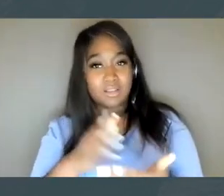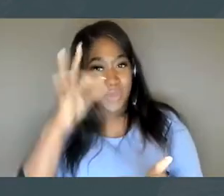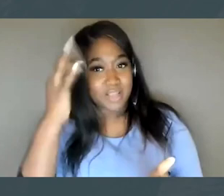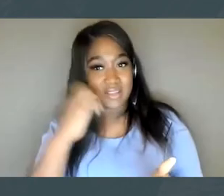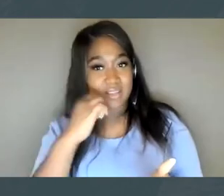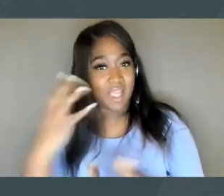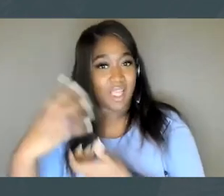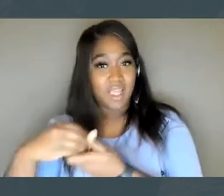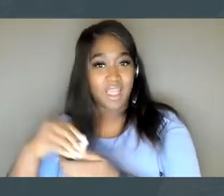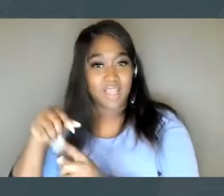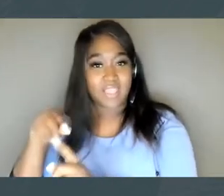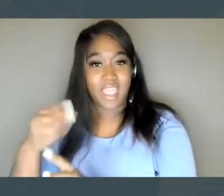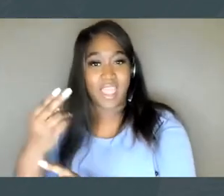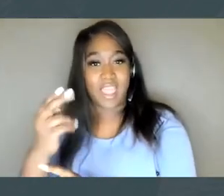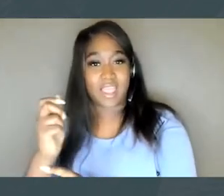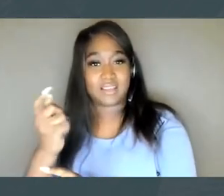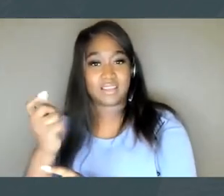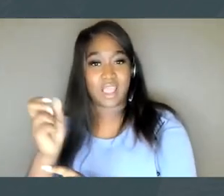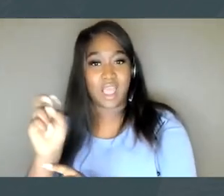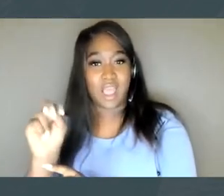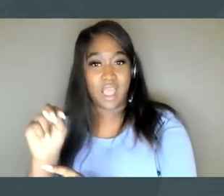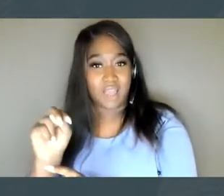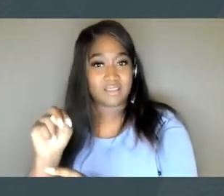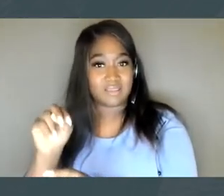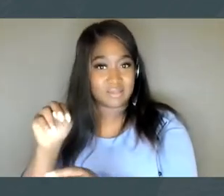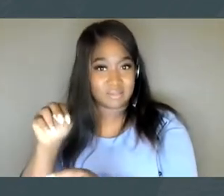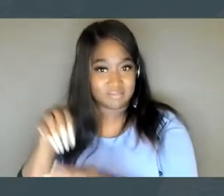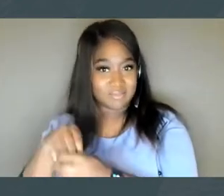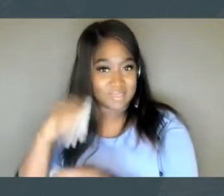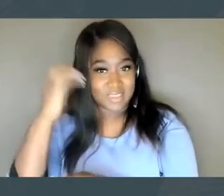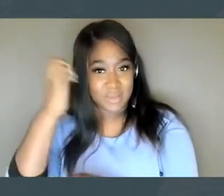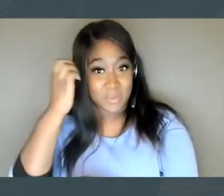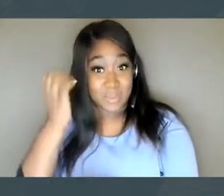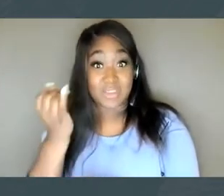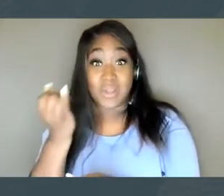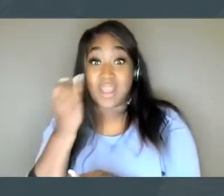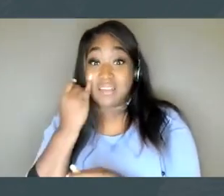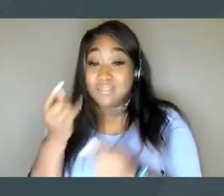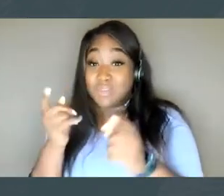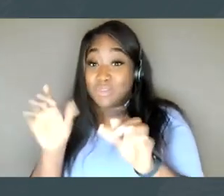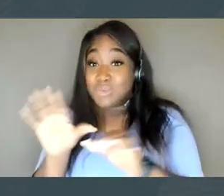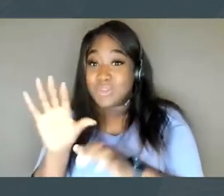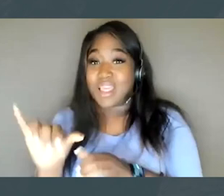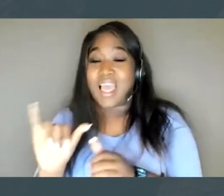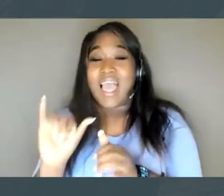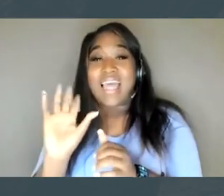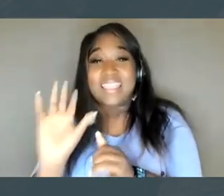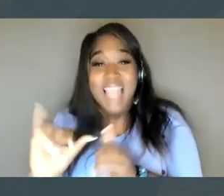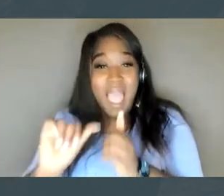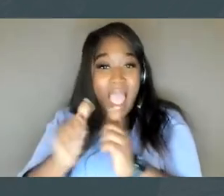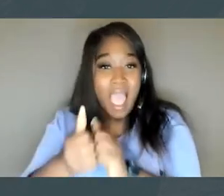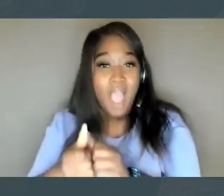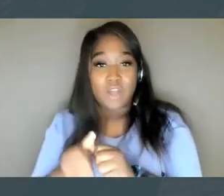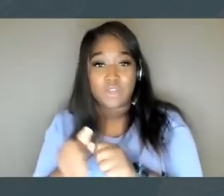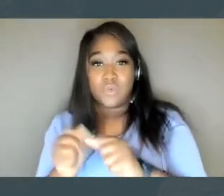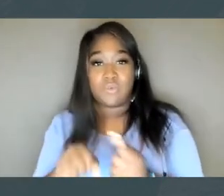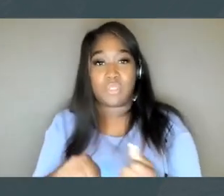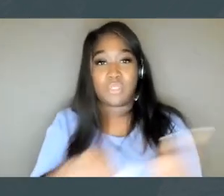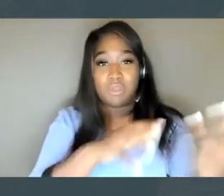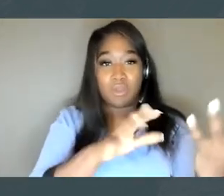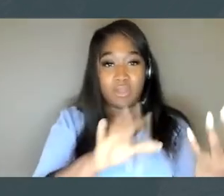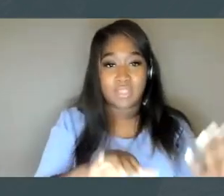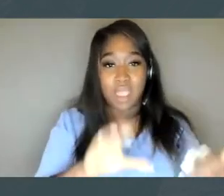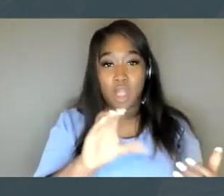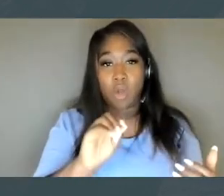Europe. And when you do that, this is how you get rid of the colonial history and of the slave history. And this is